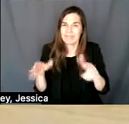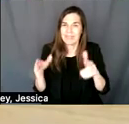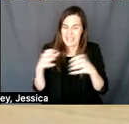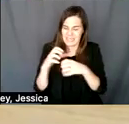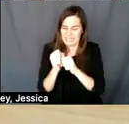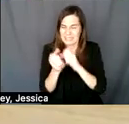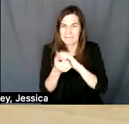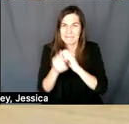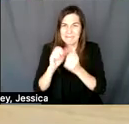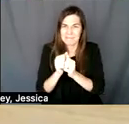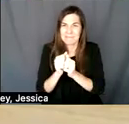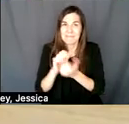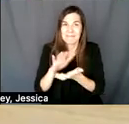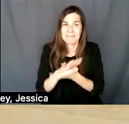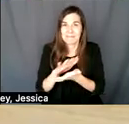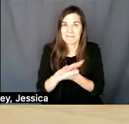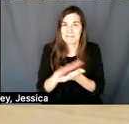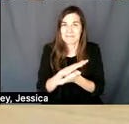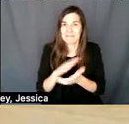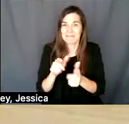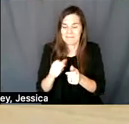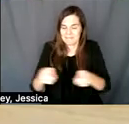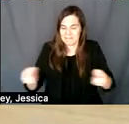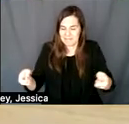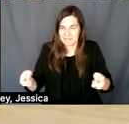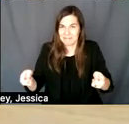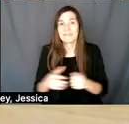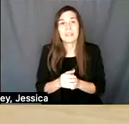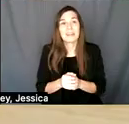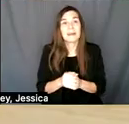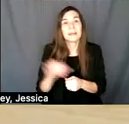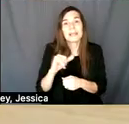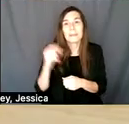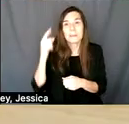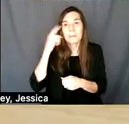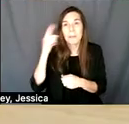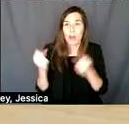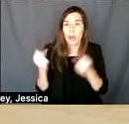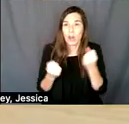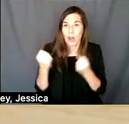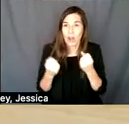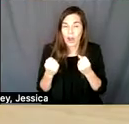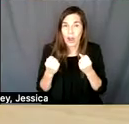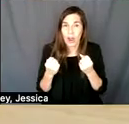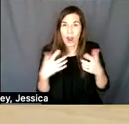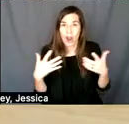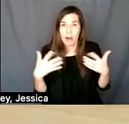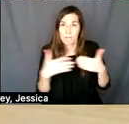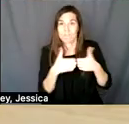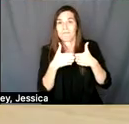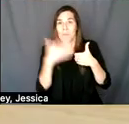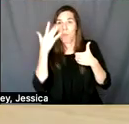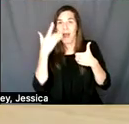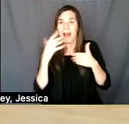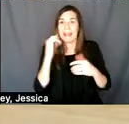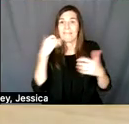I compressed the paper in my hands. But you could also think about the crumple zone of a car, which is designed to crush and crumple to dissipate energy during